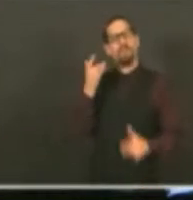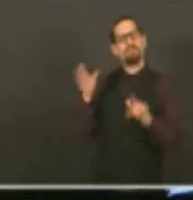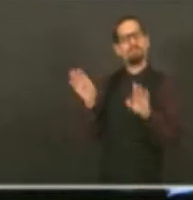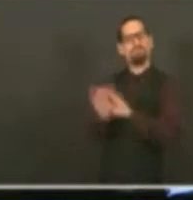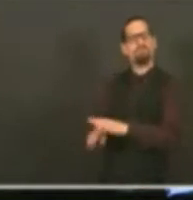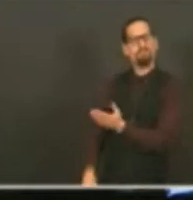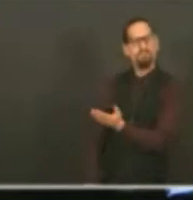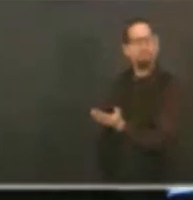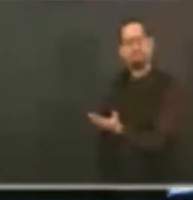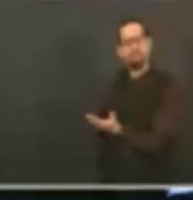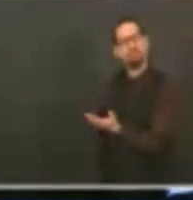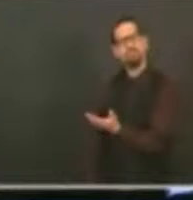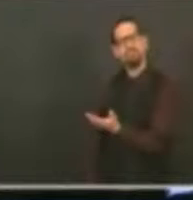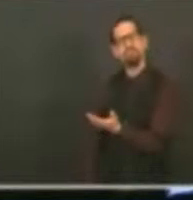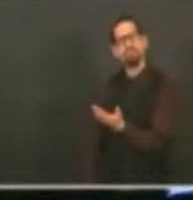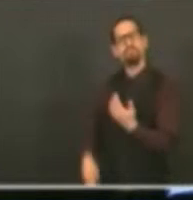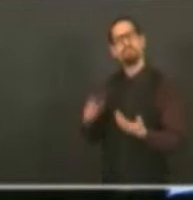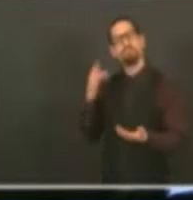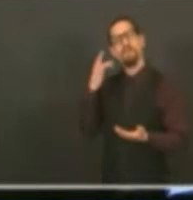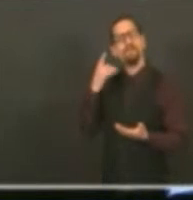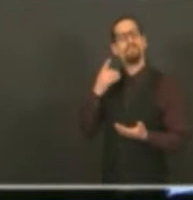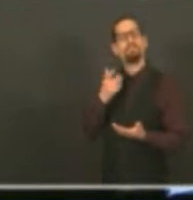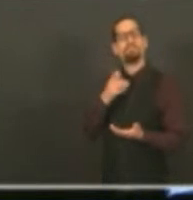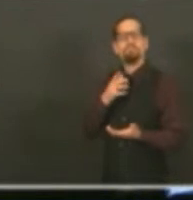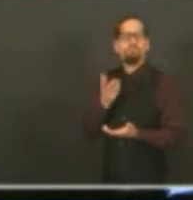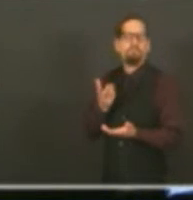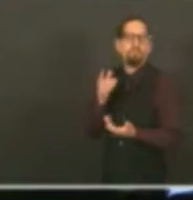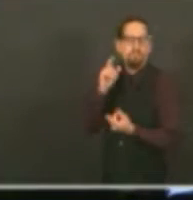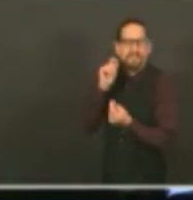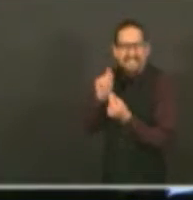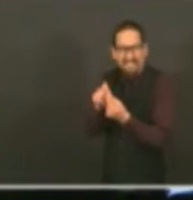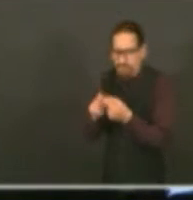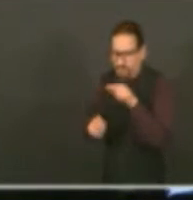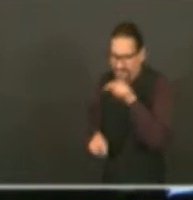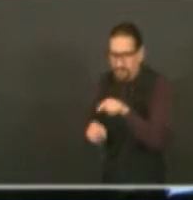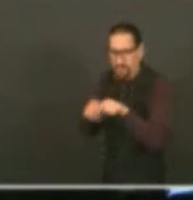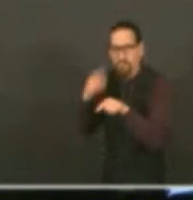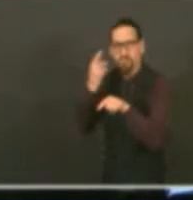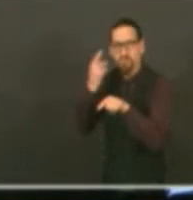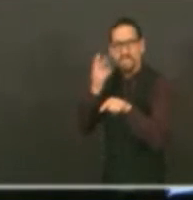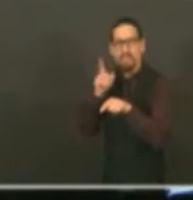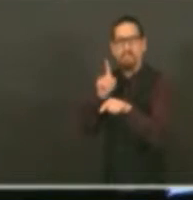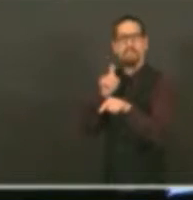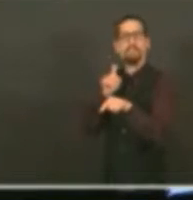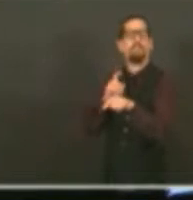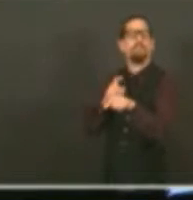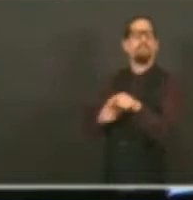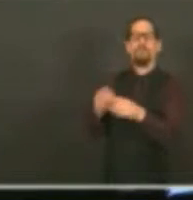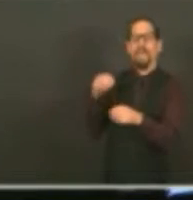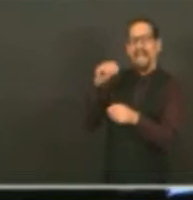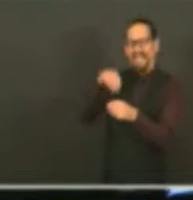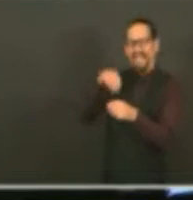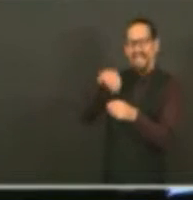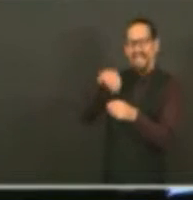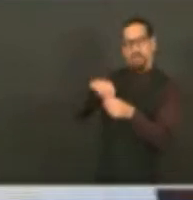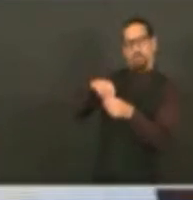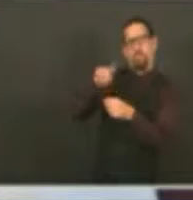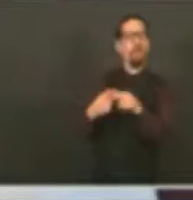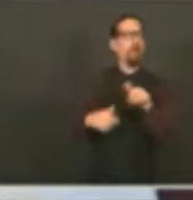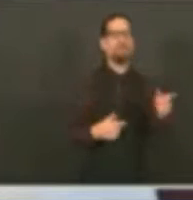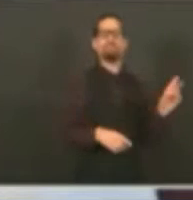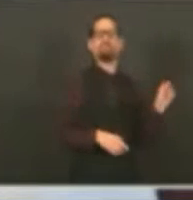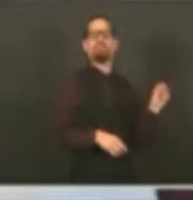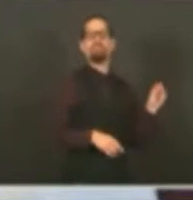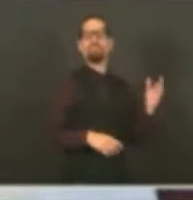the closure? And why would you consider that specific subsection of indoor facilities to remain open? All of